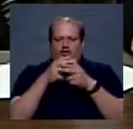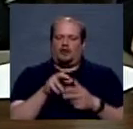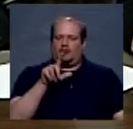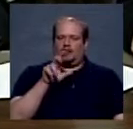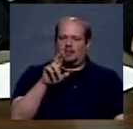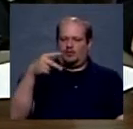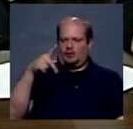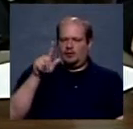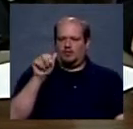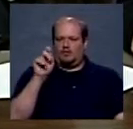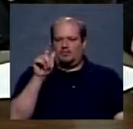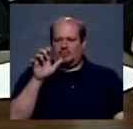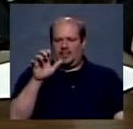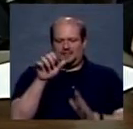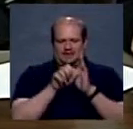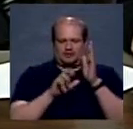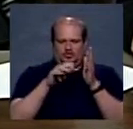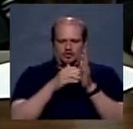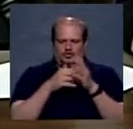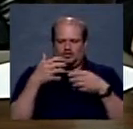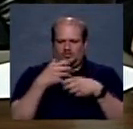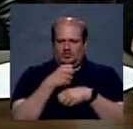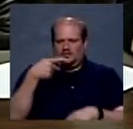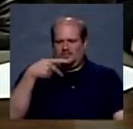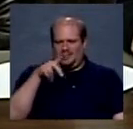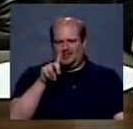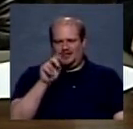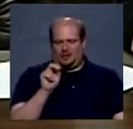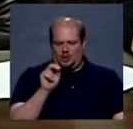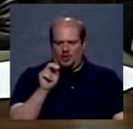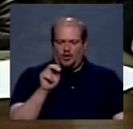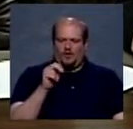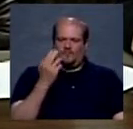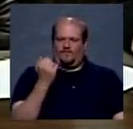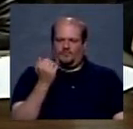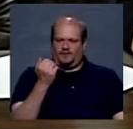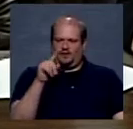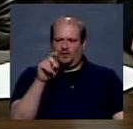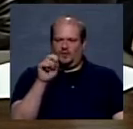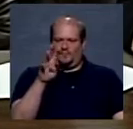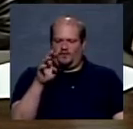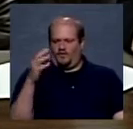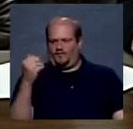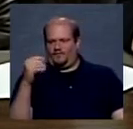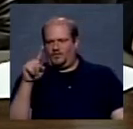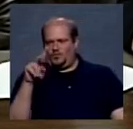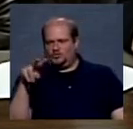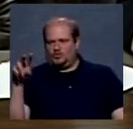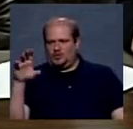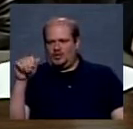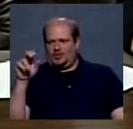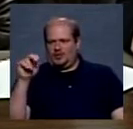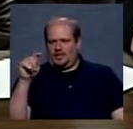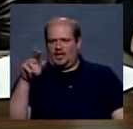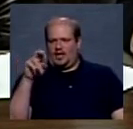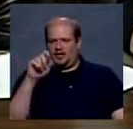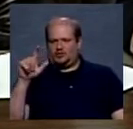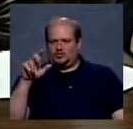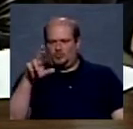Plastic Surgery Center, revised short form PDO, located at 15,104 to 15,122 Cantrell Road, Little